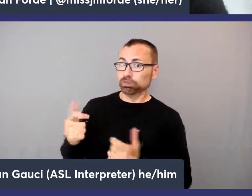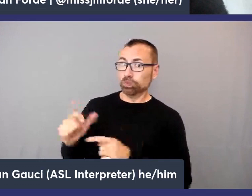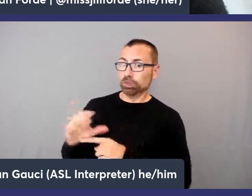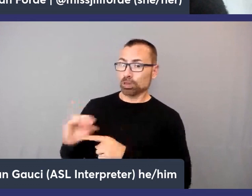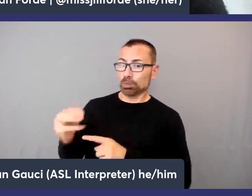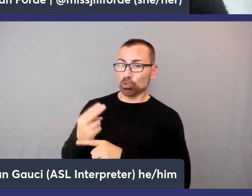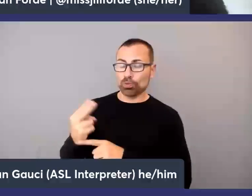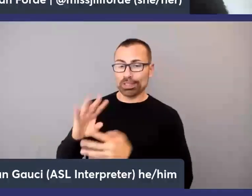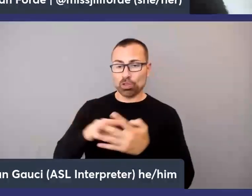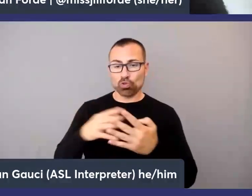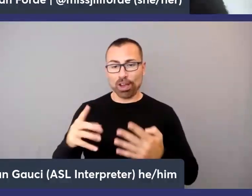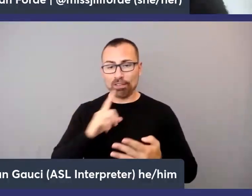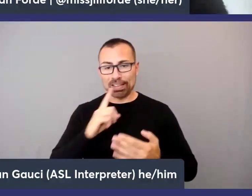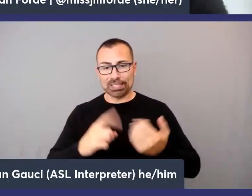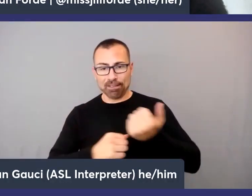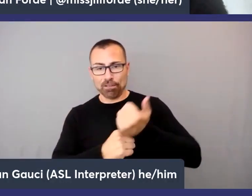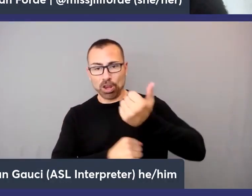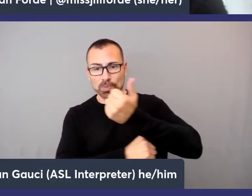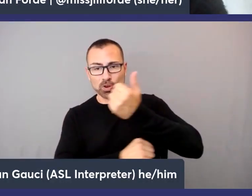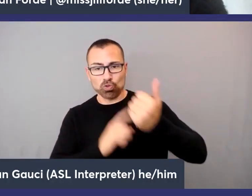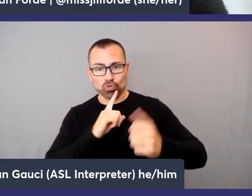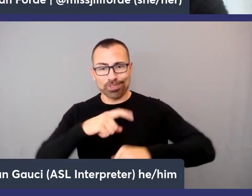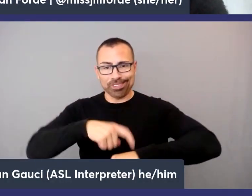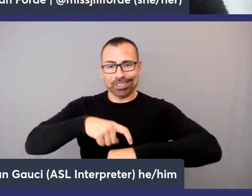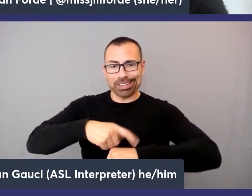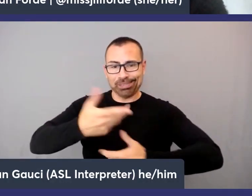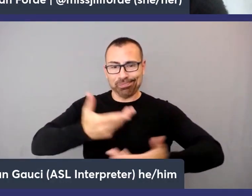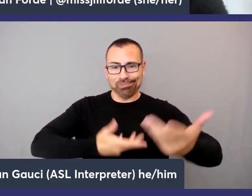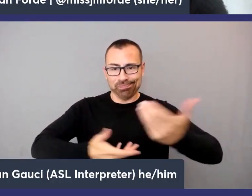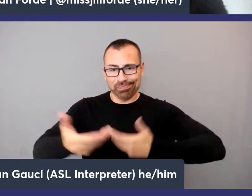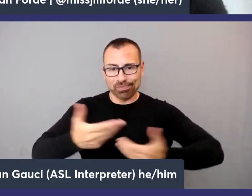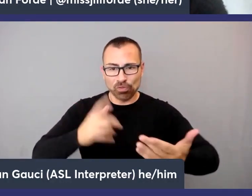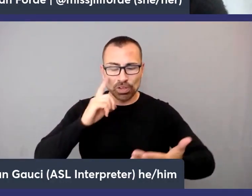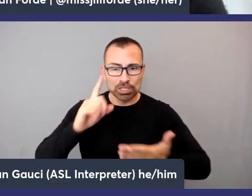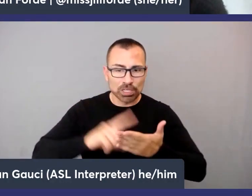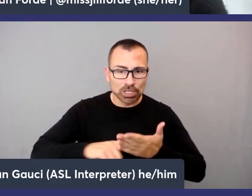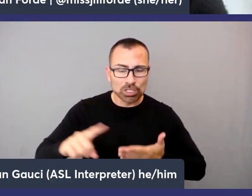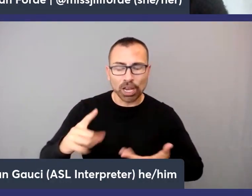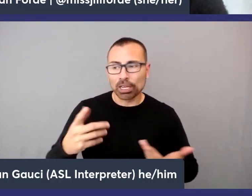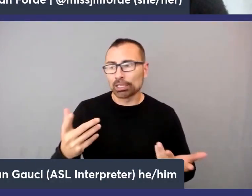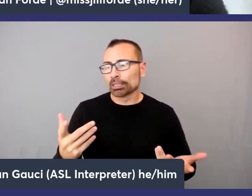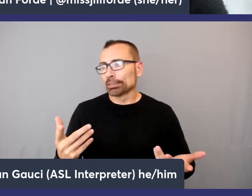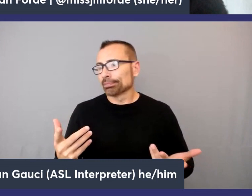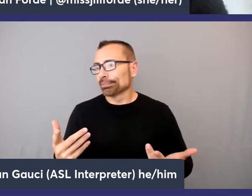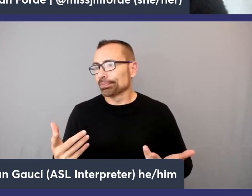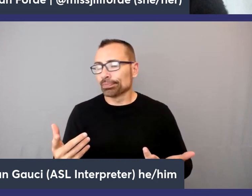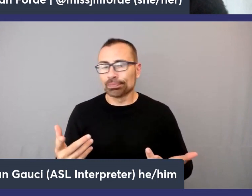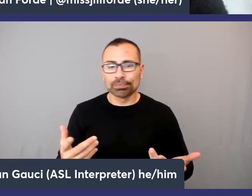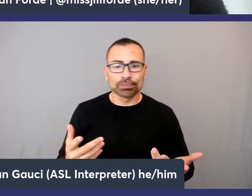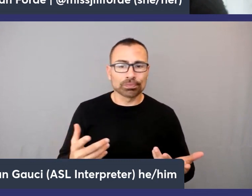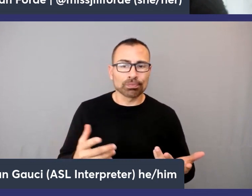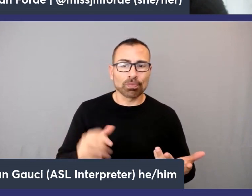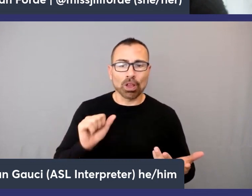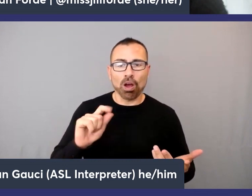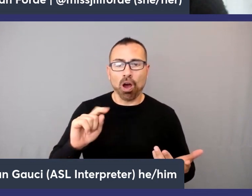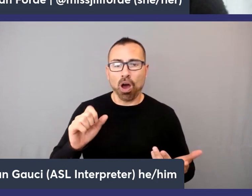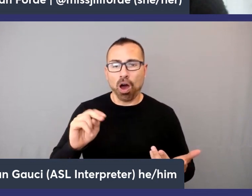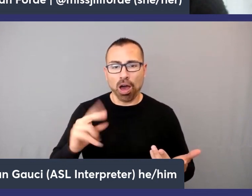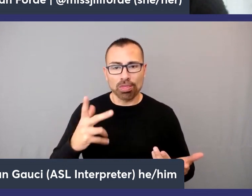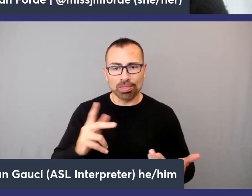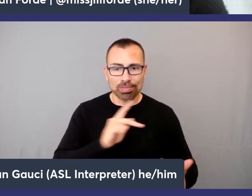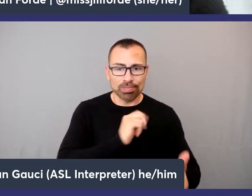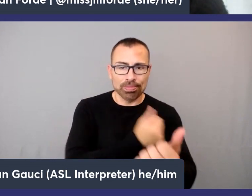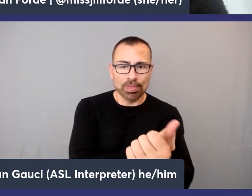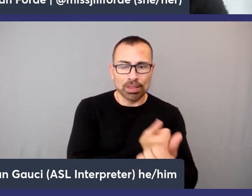the fundamental real-time interface that they're checking essentially auth-n and auth-z for their internal customers